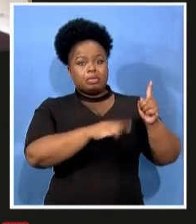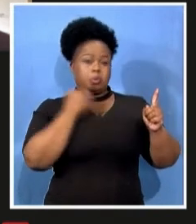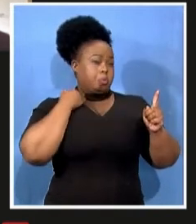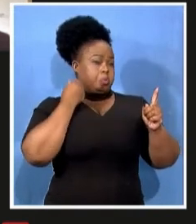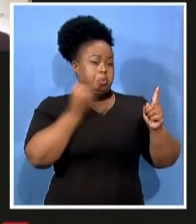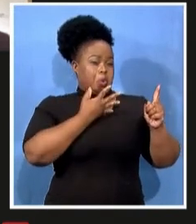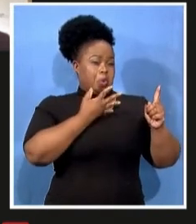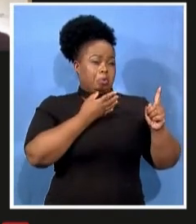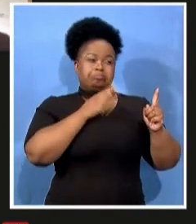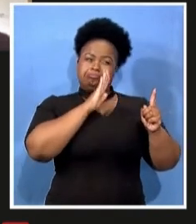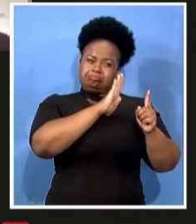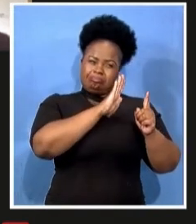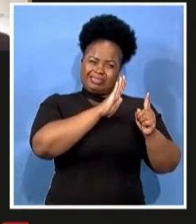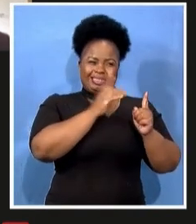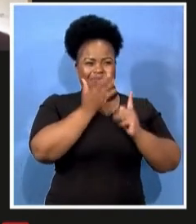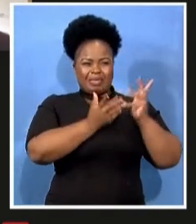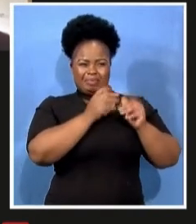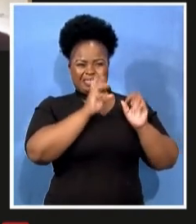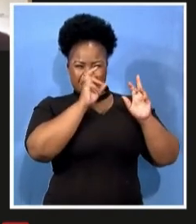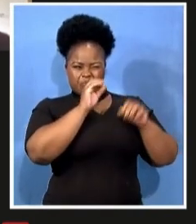But maybe it might be if